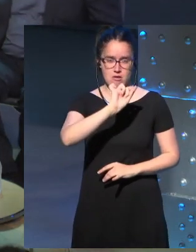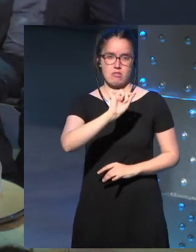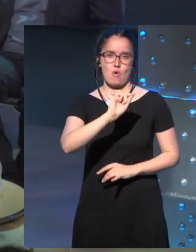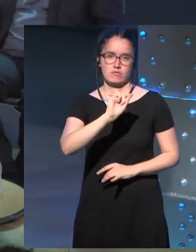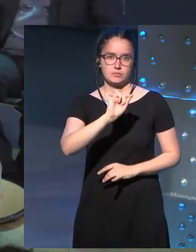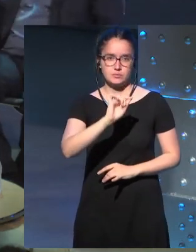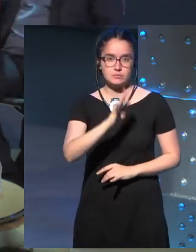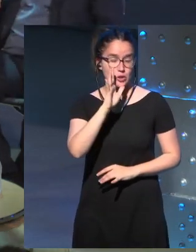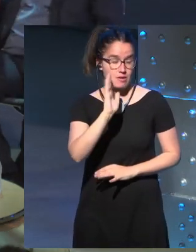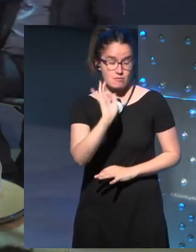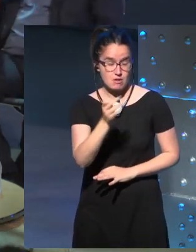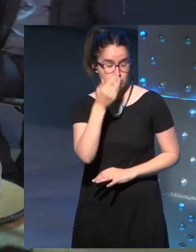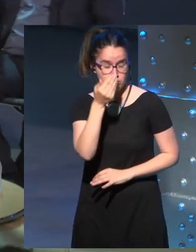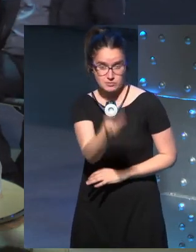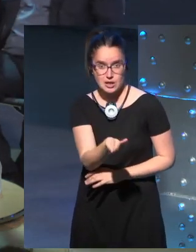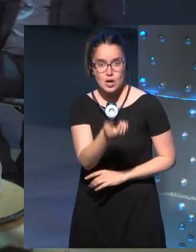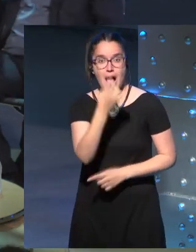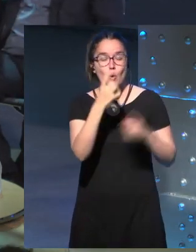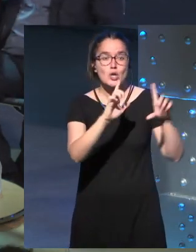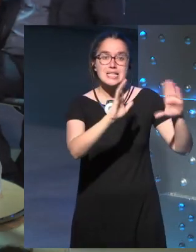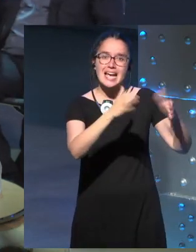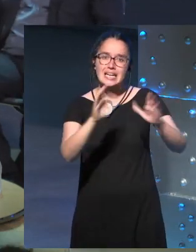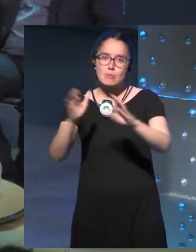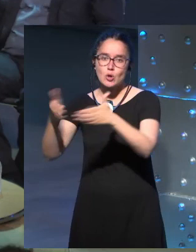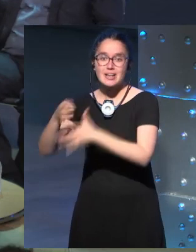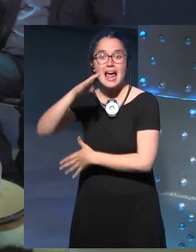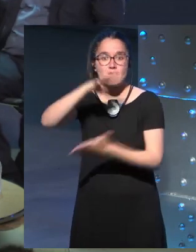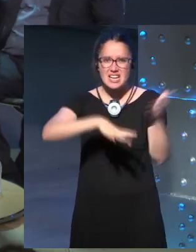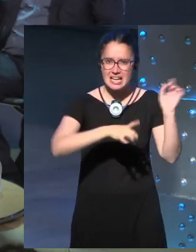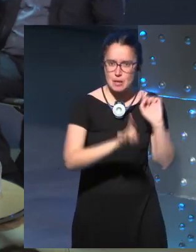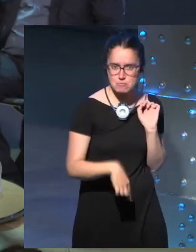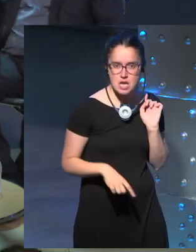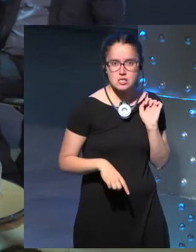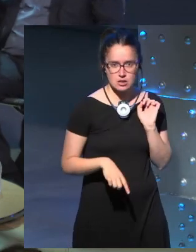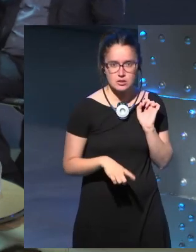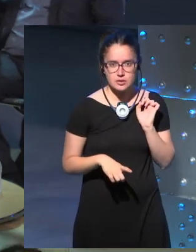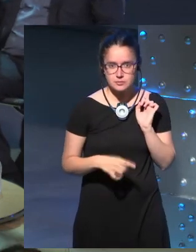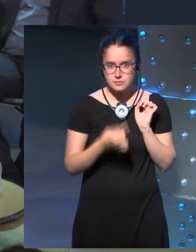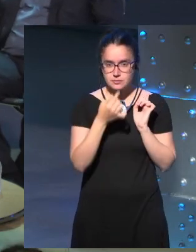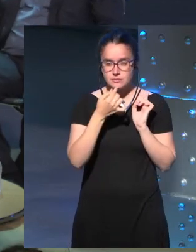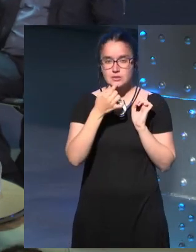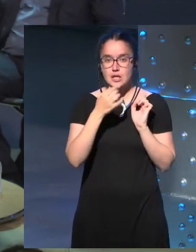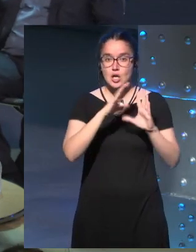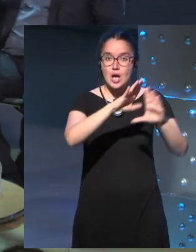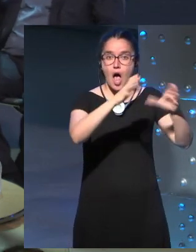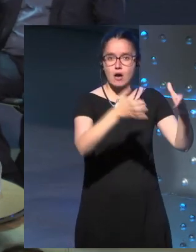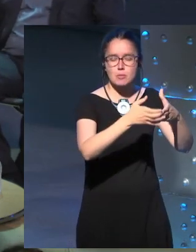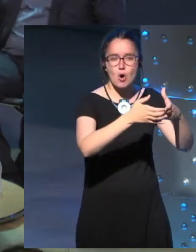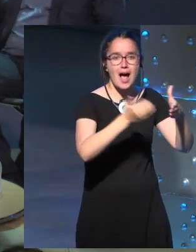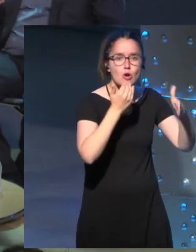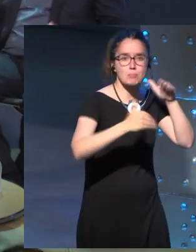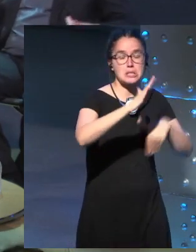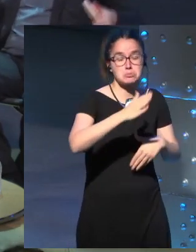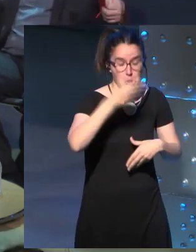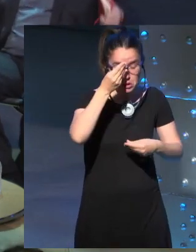is why he is a chosen one, because there are some teams. For example, Barcelona has that too. Barcelona, they say